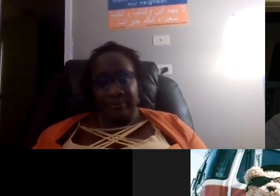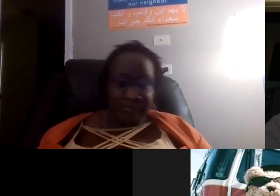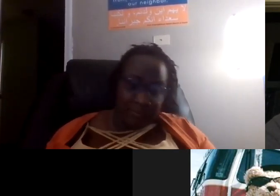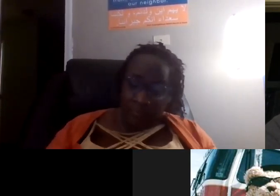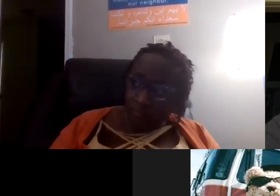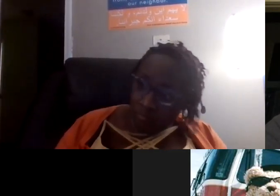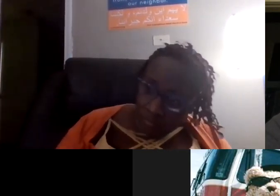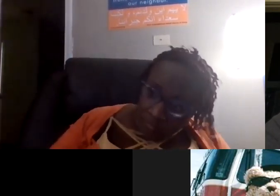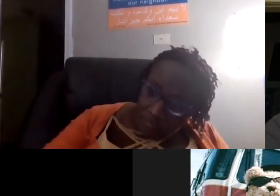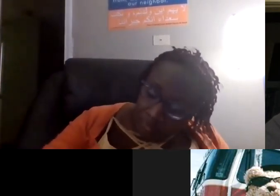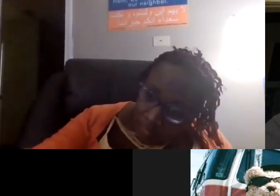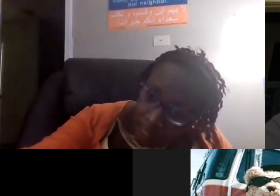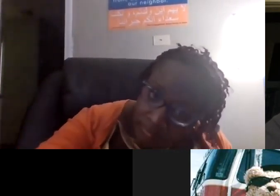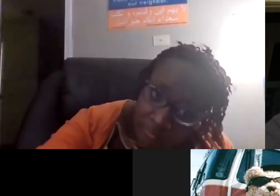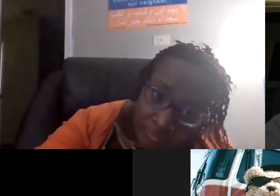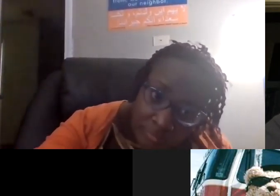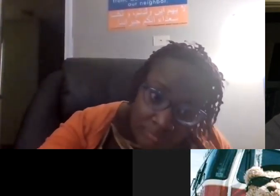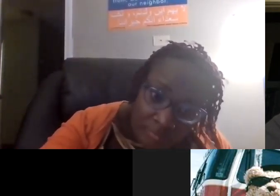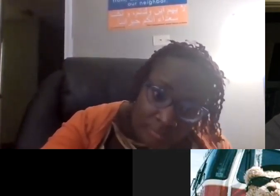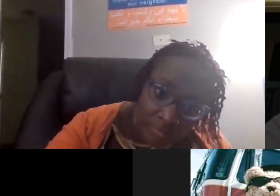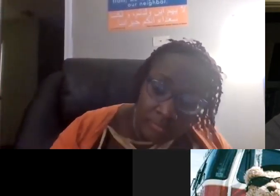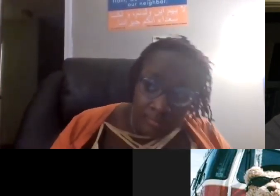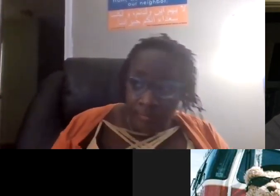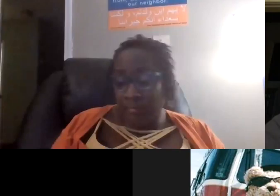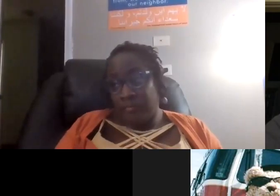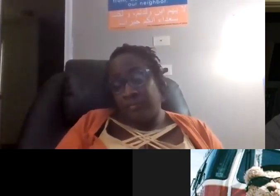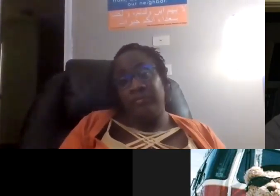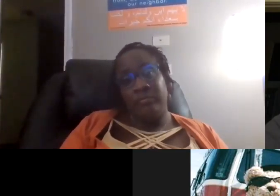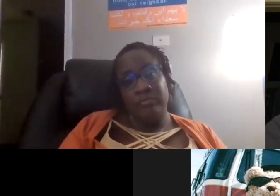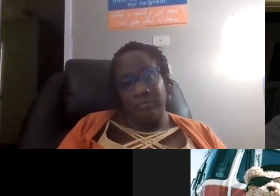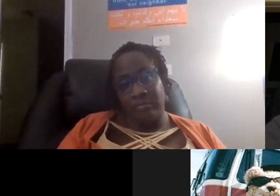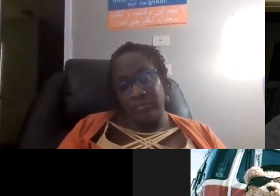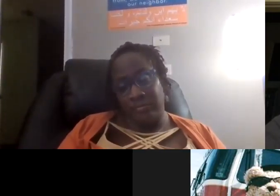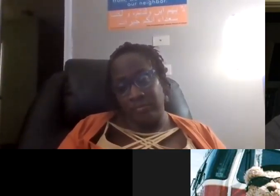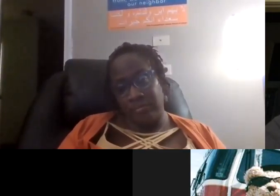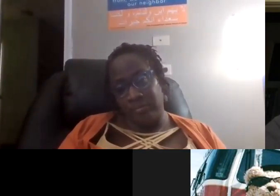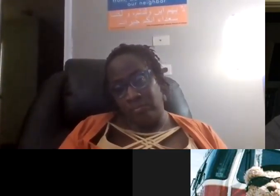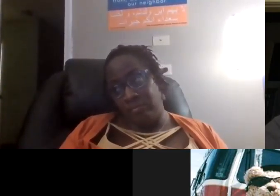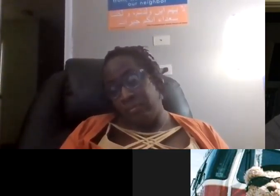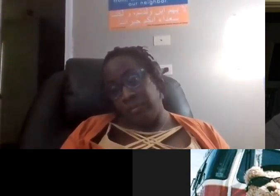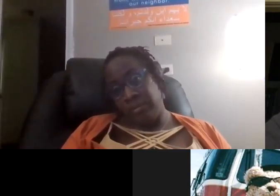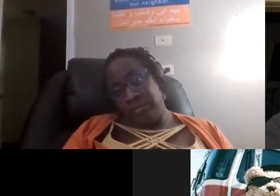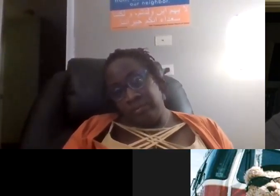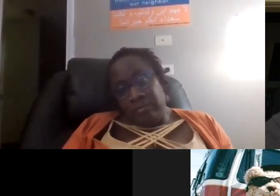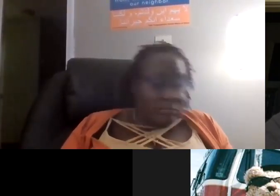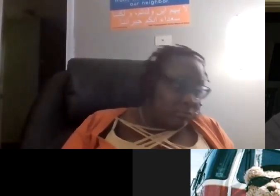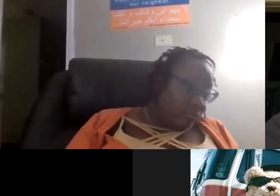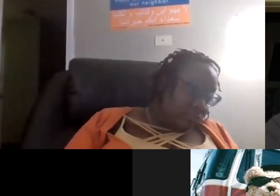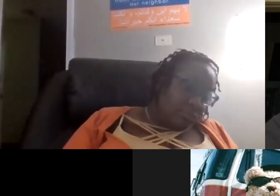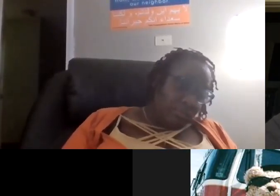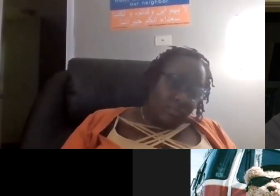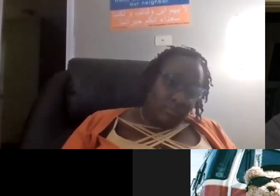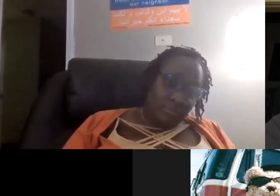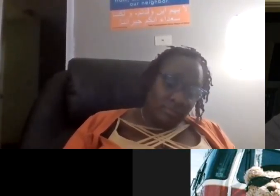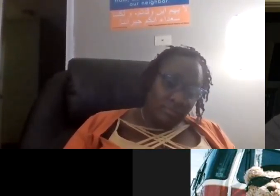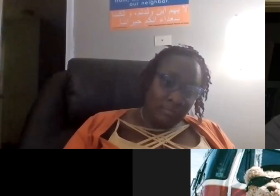Yeah. Okay. I just wanted to make sure you were okay with that. Mm-hmm. Yeah. Okay.